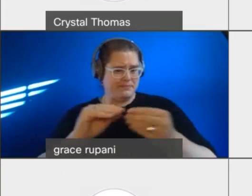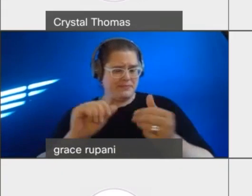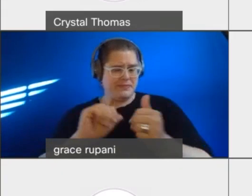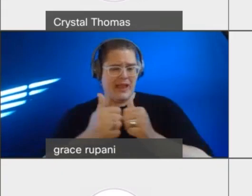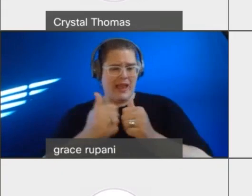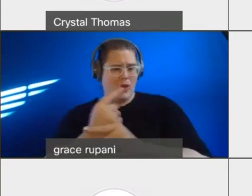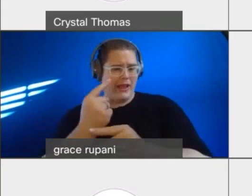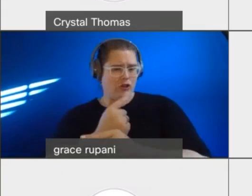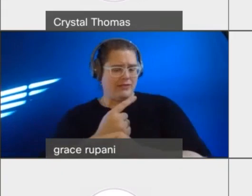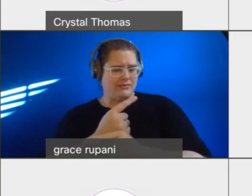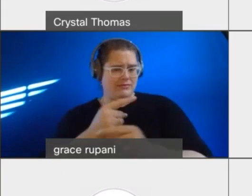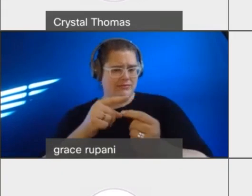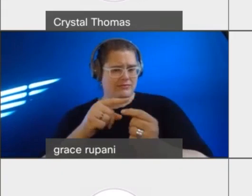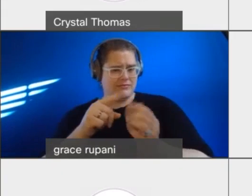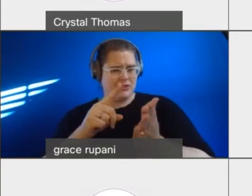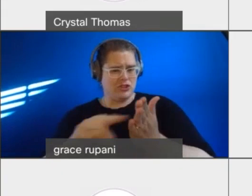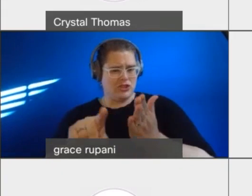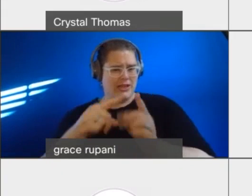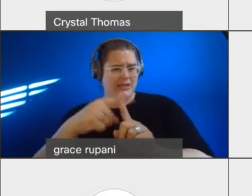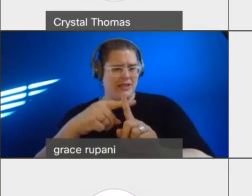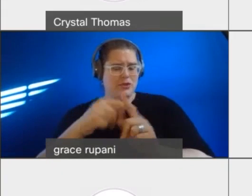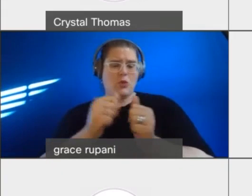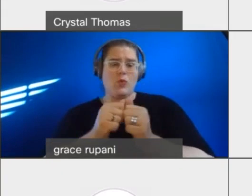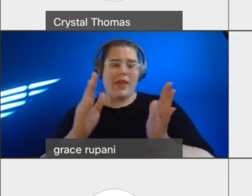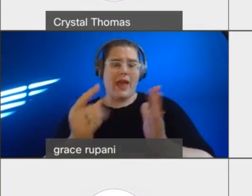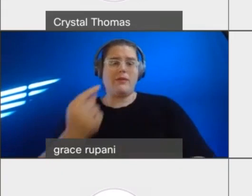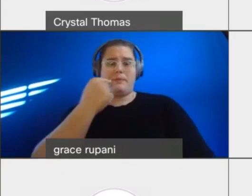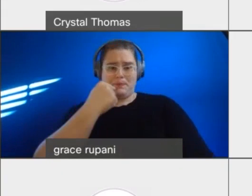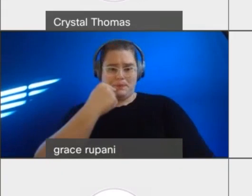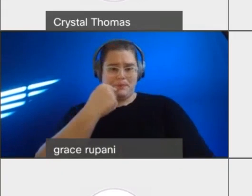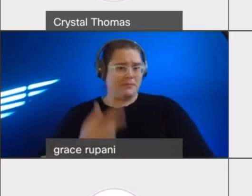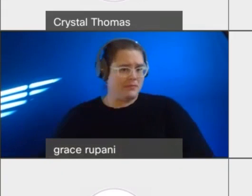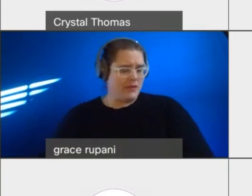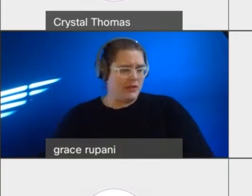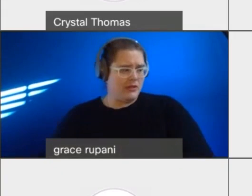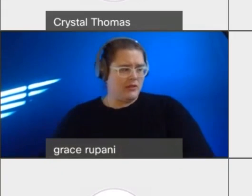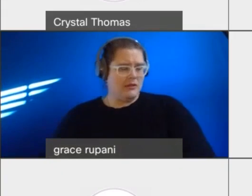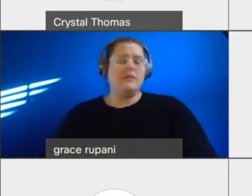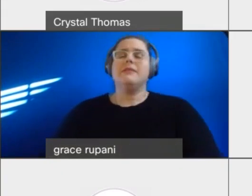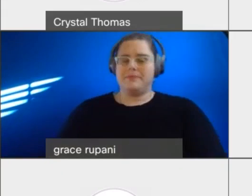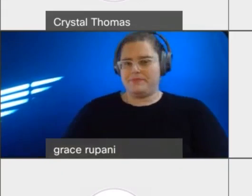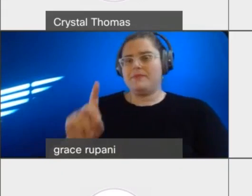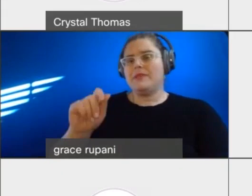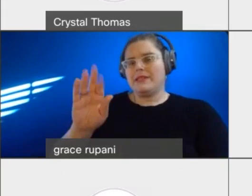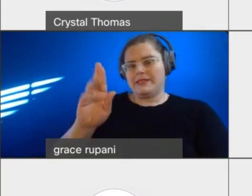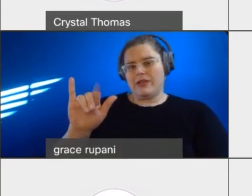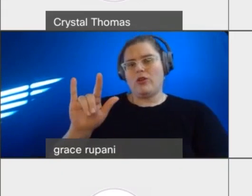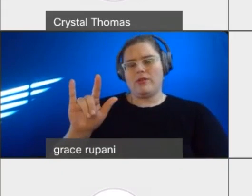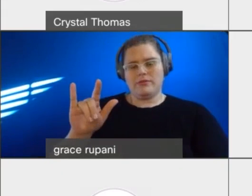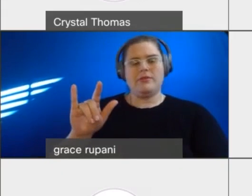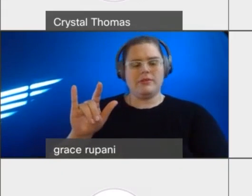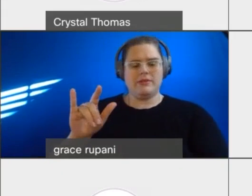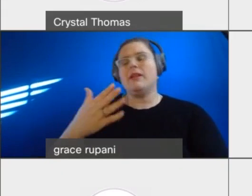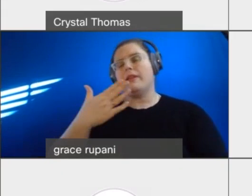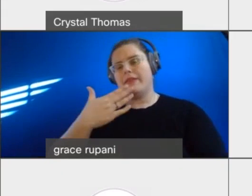reading without using an oral thermometer for someone. Thank you, Director Reese. This is Daryl Hawkins from DC Health. I think